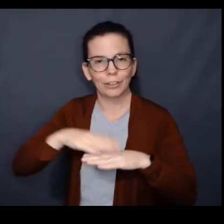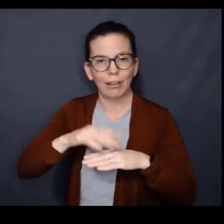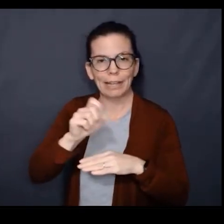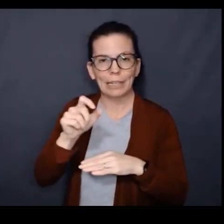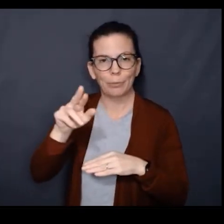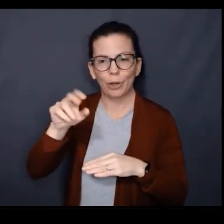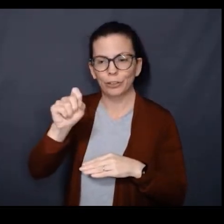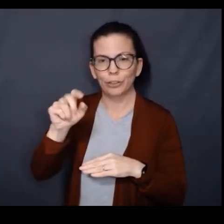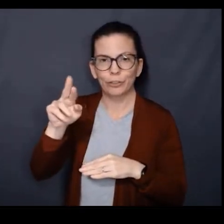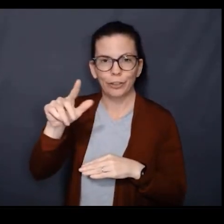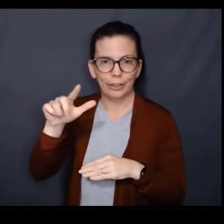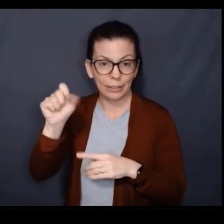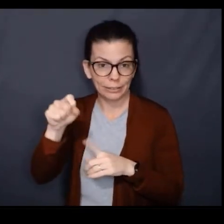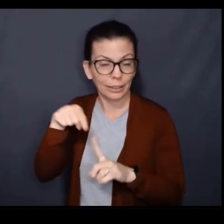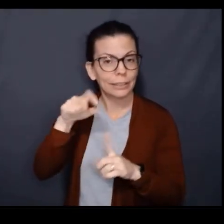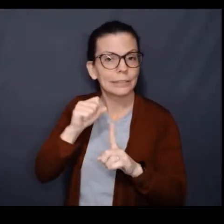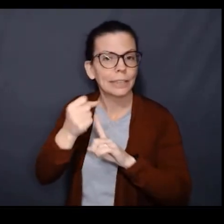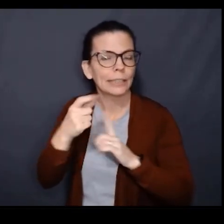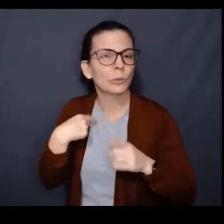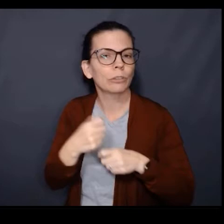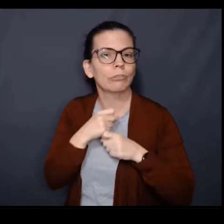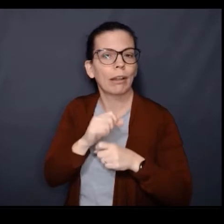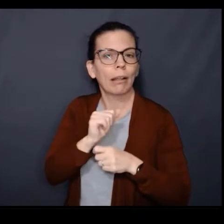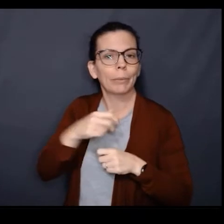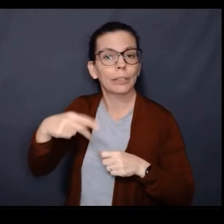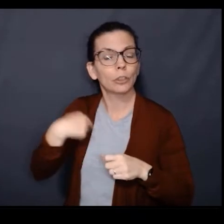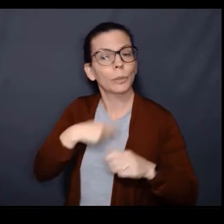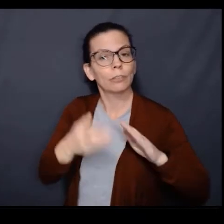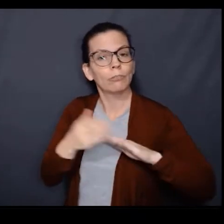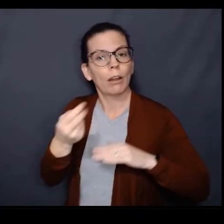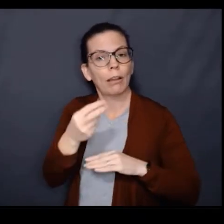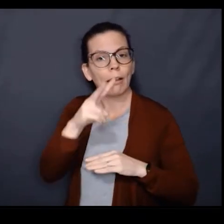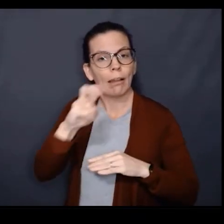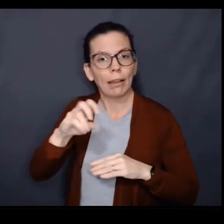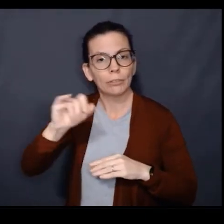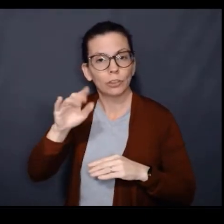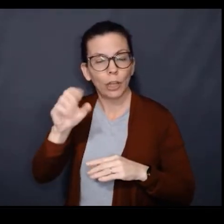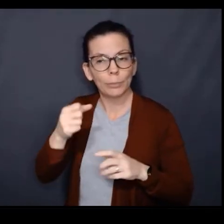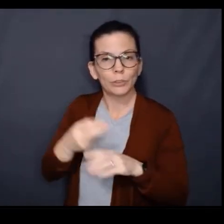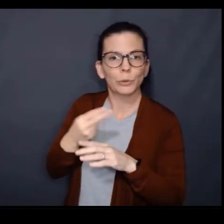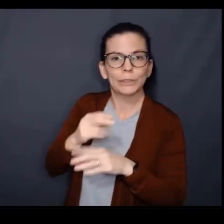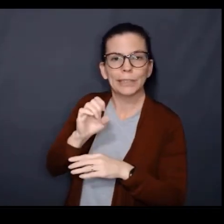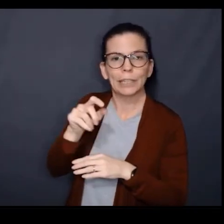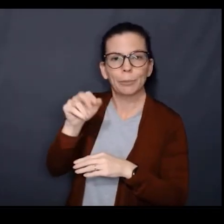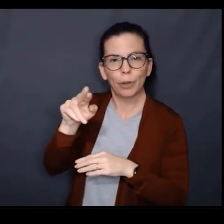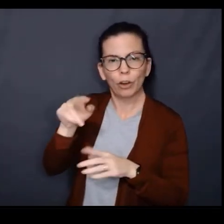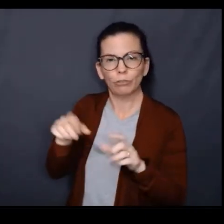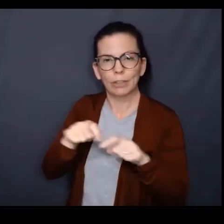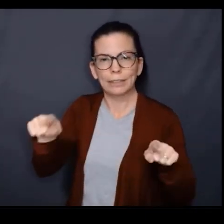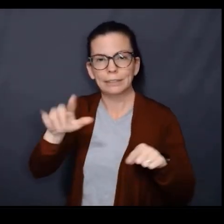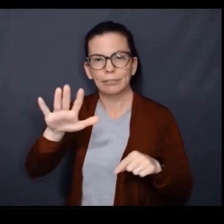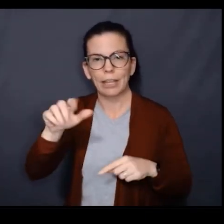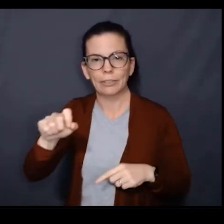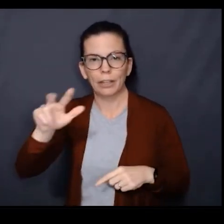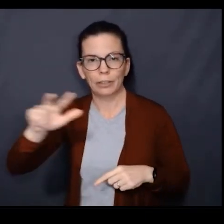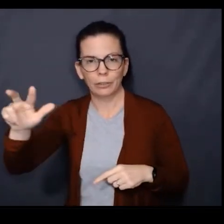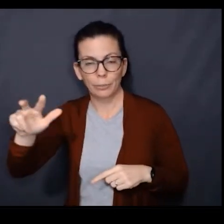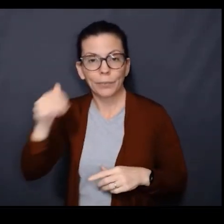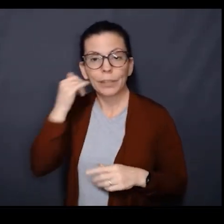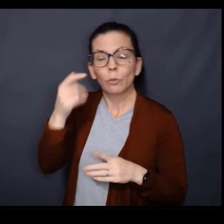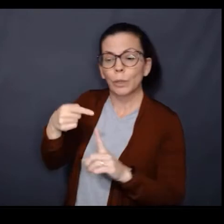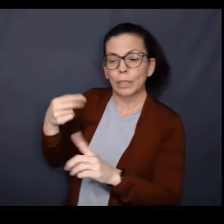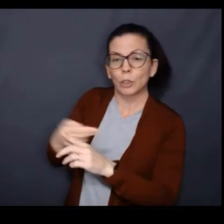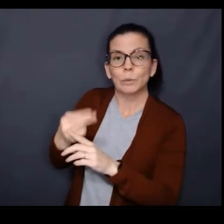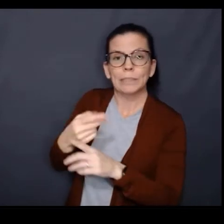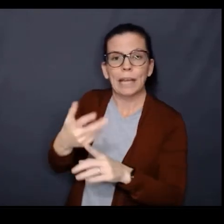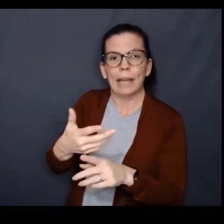application on EMR Serverless. In this case, we're creating an application where we can run Hive jobs using EMR Release 5.33. If we use the